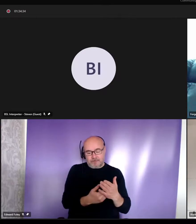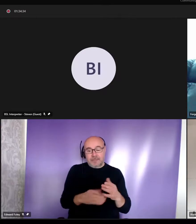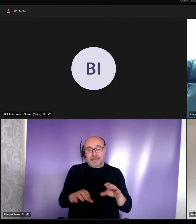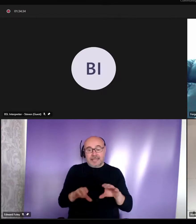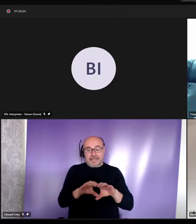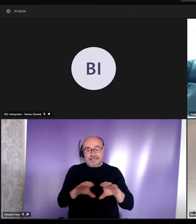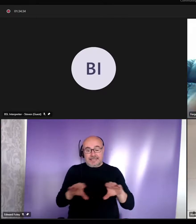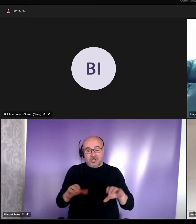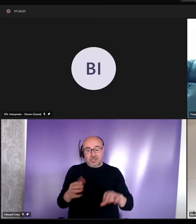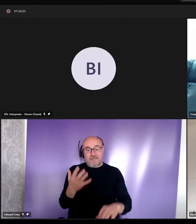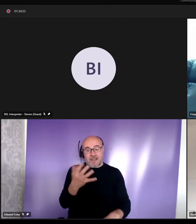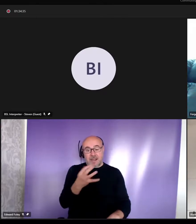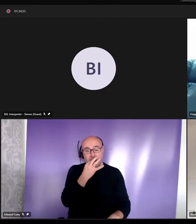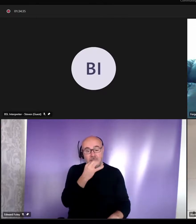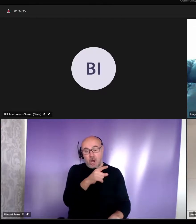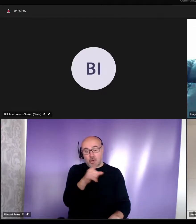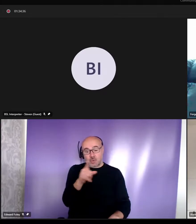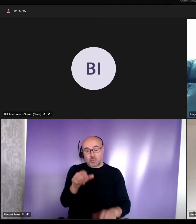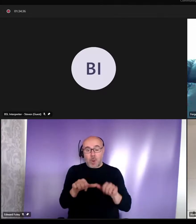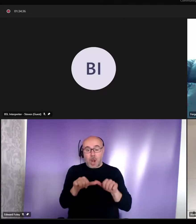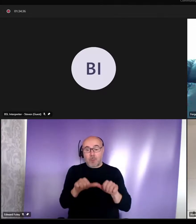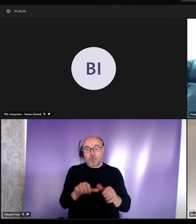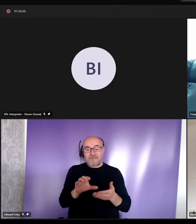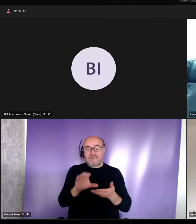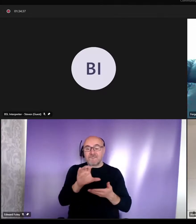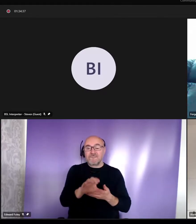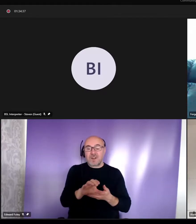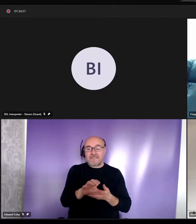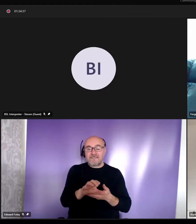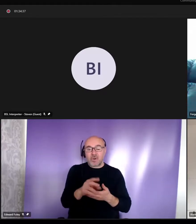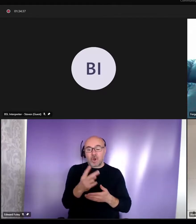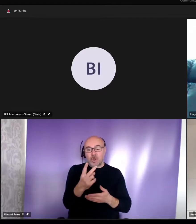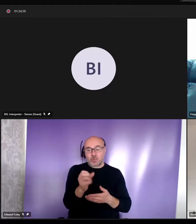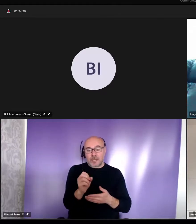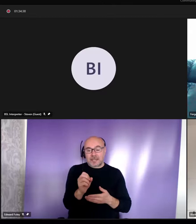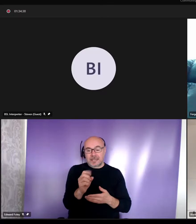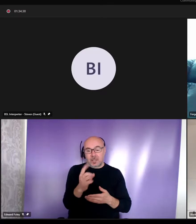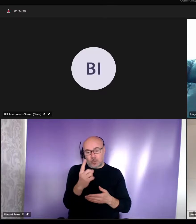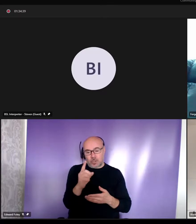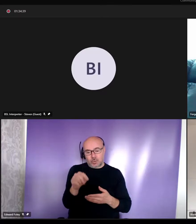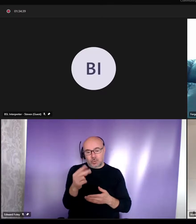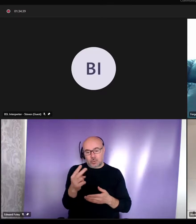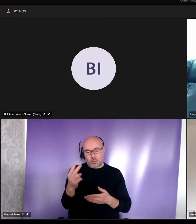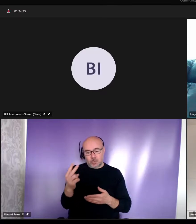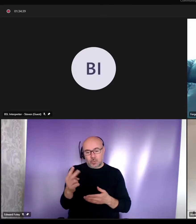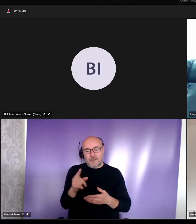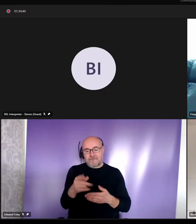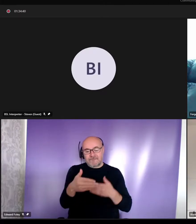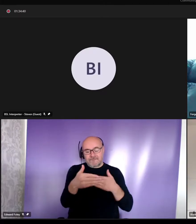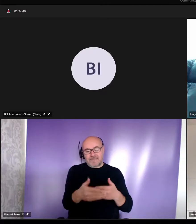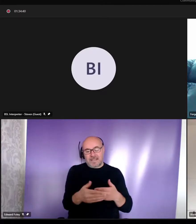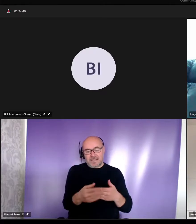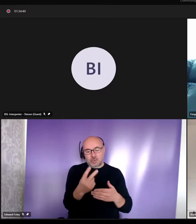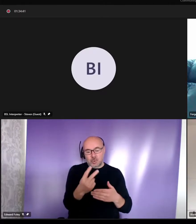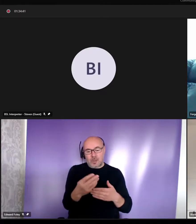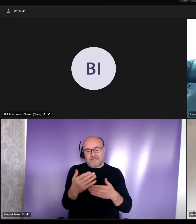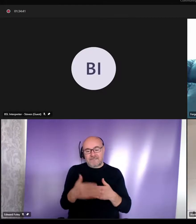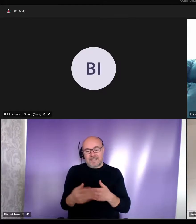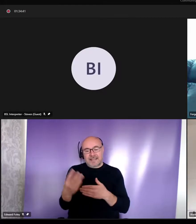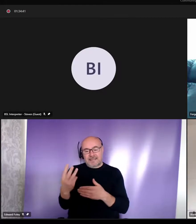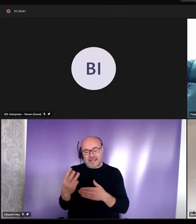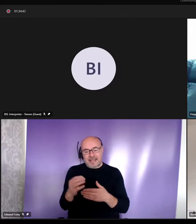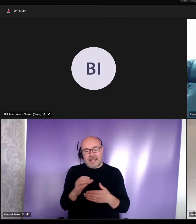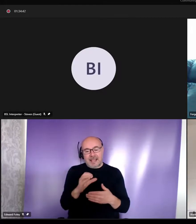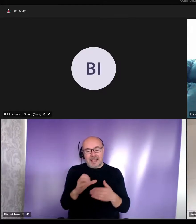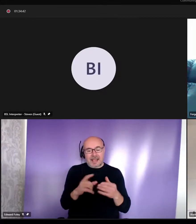funding for 2021 towards the Cunningar Loop Urban Park phases 2 and 3. As members